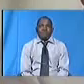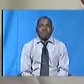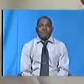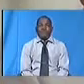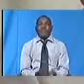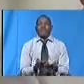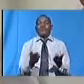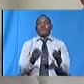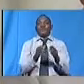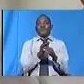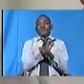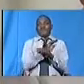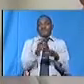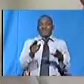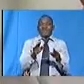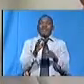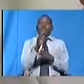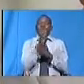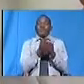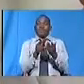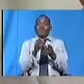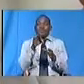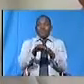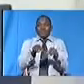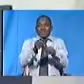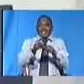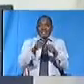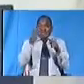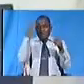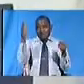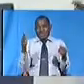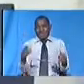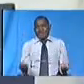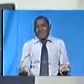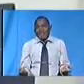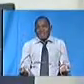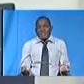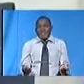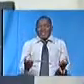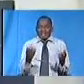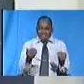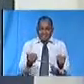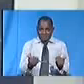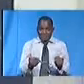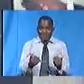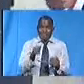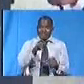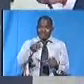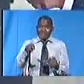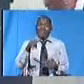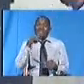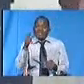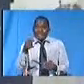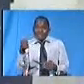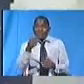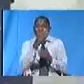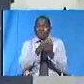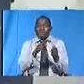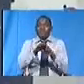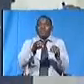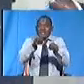Unknown polling stations. Now, it's a simple question. Where did you get a pink sheet from? Your polling